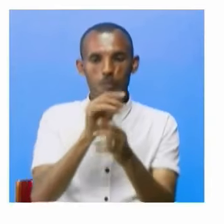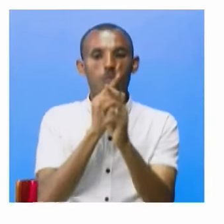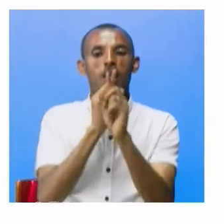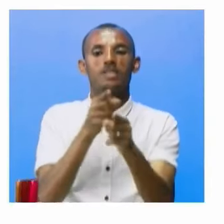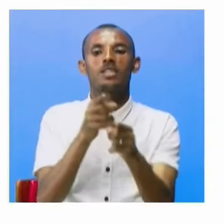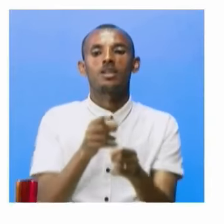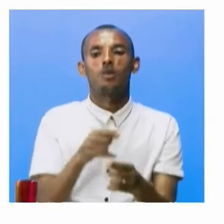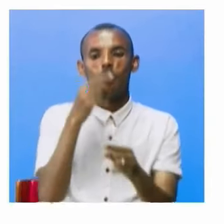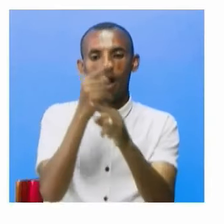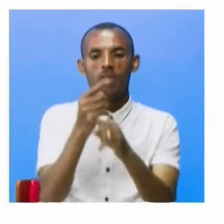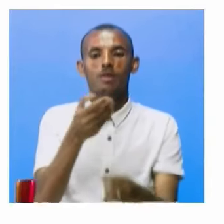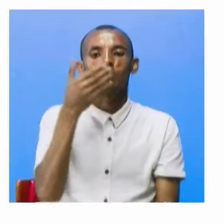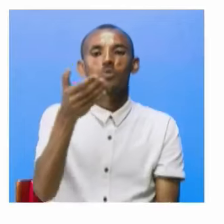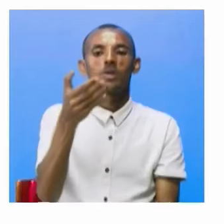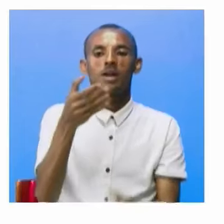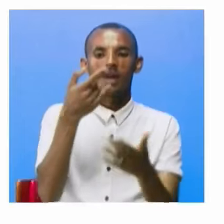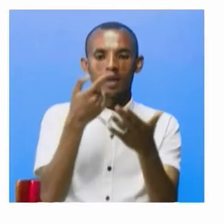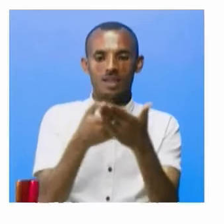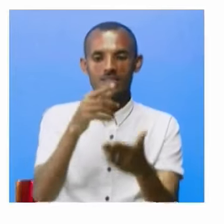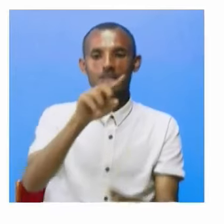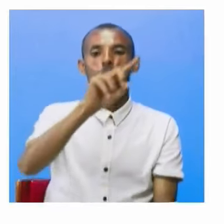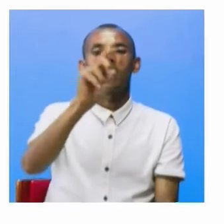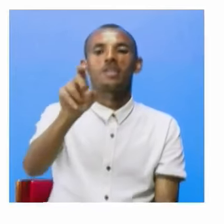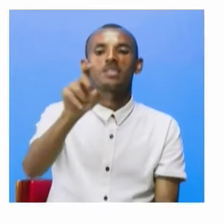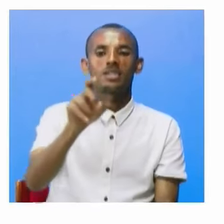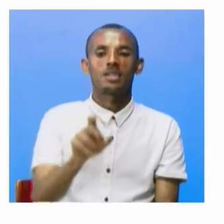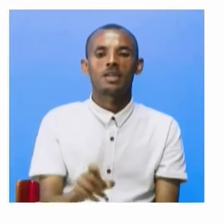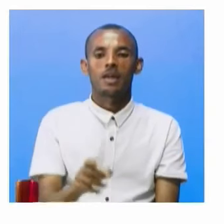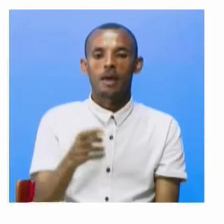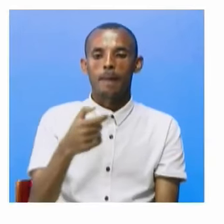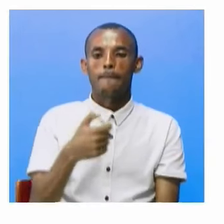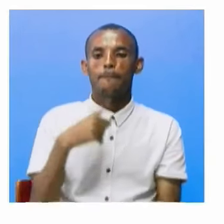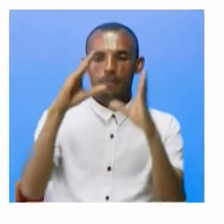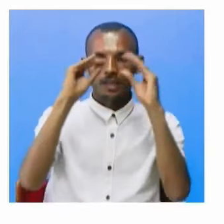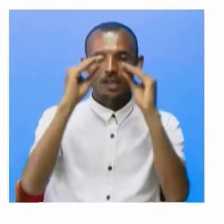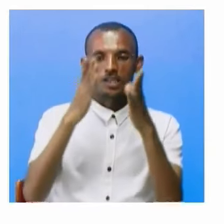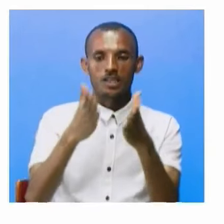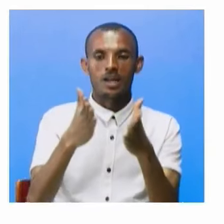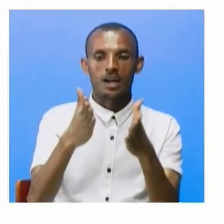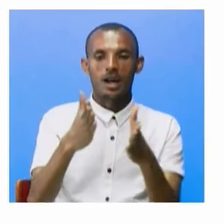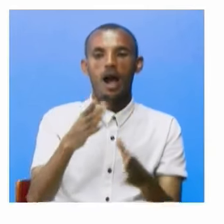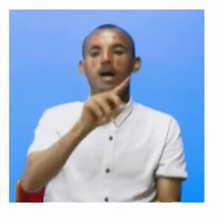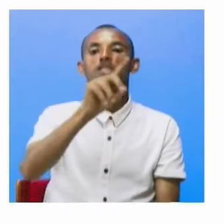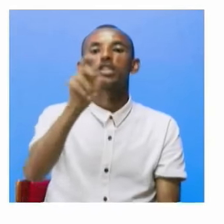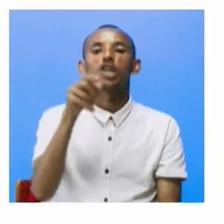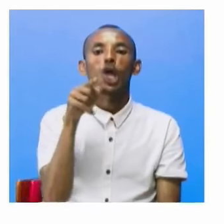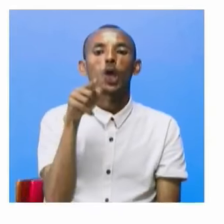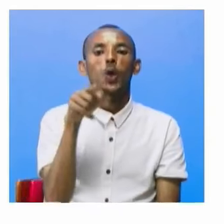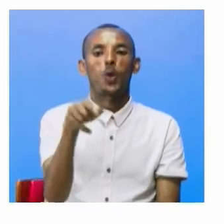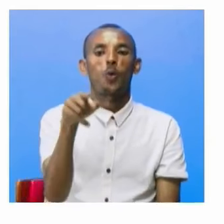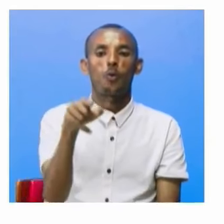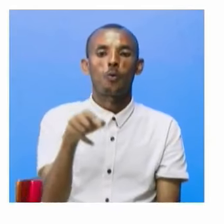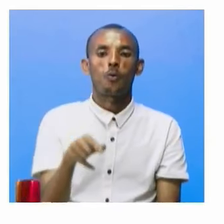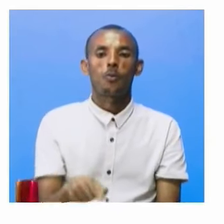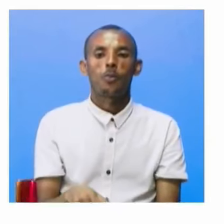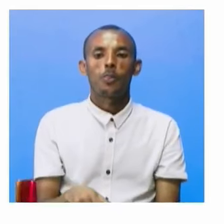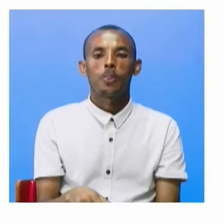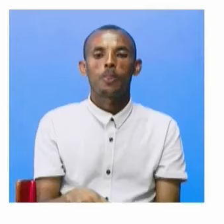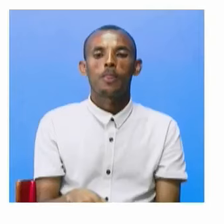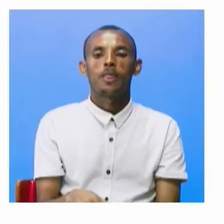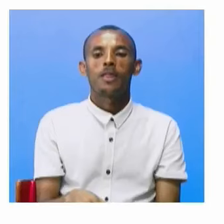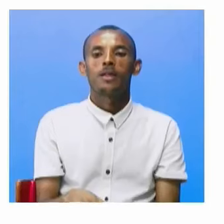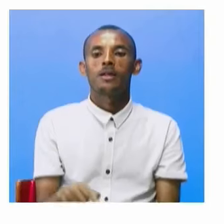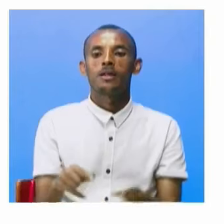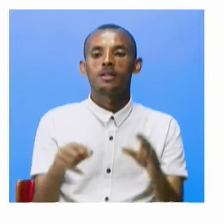right? Good. Here is the question. Me, your teacher, I am asking you, your teacher,